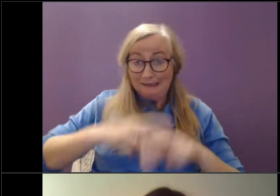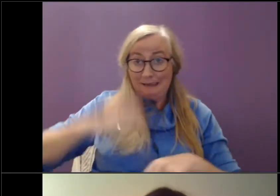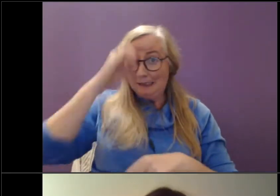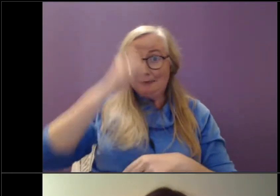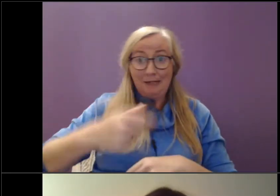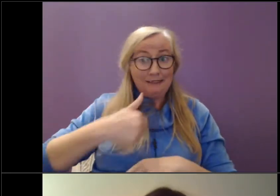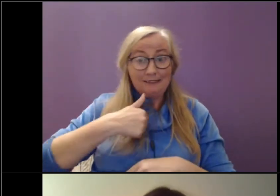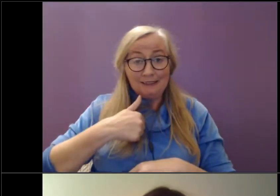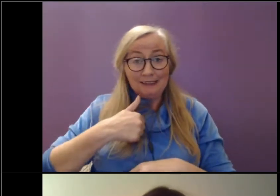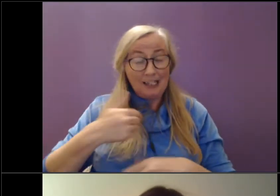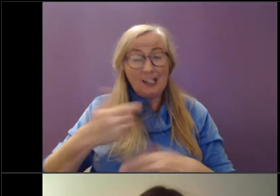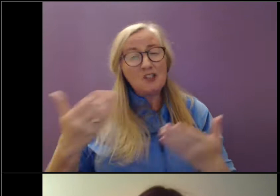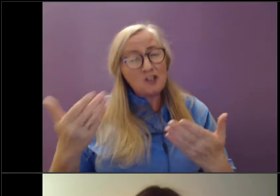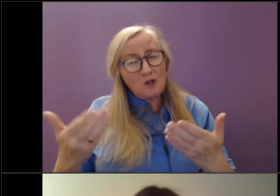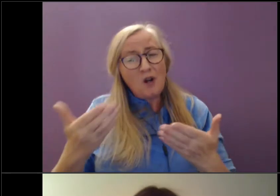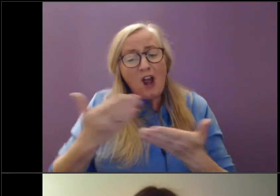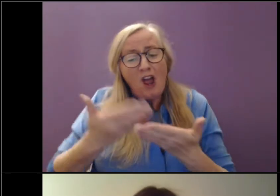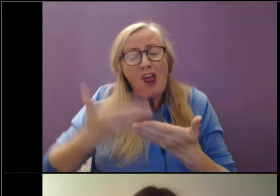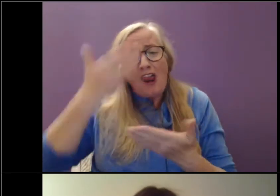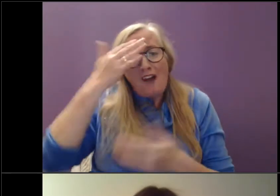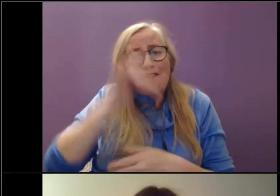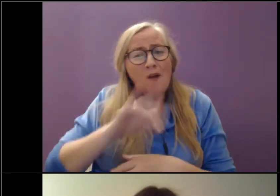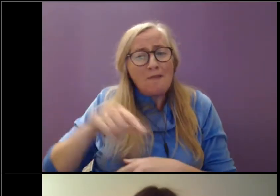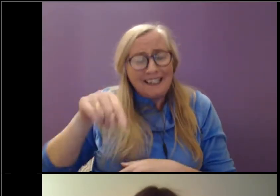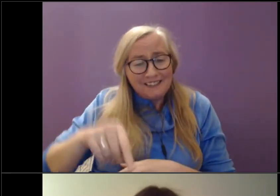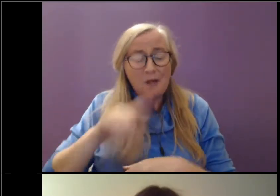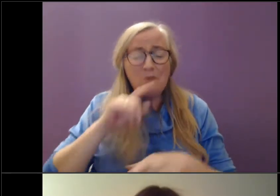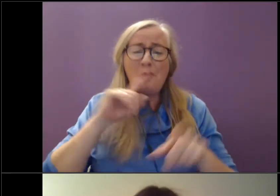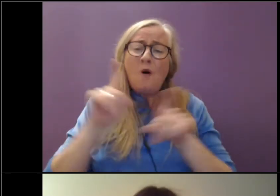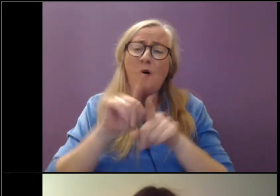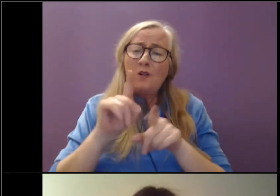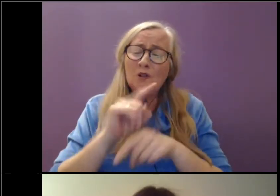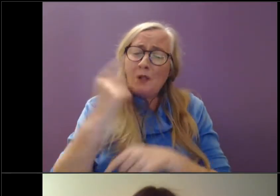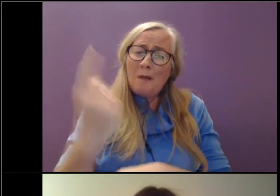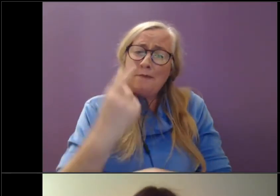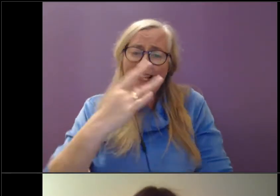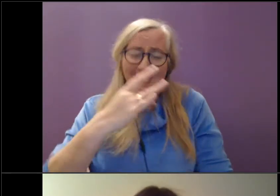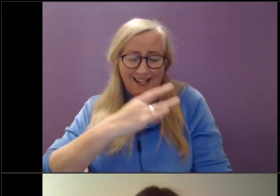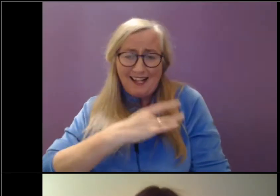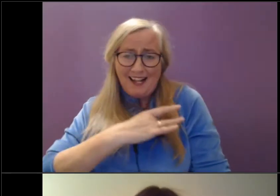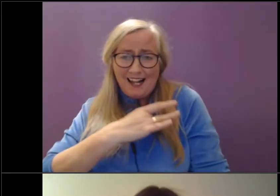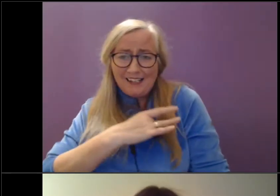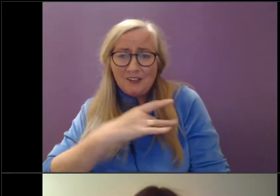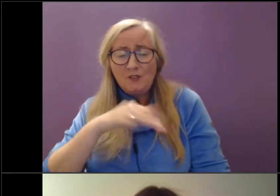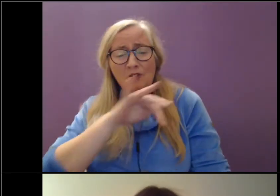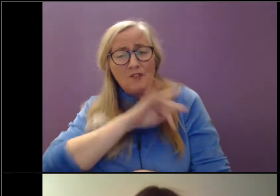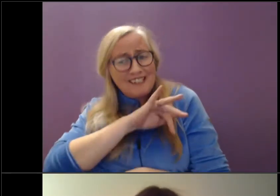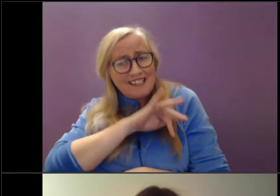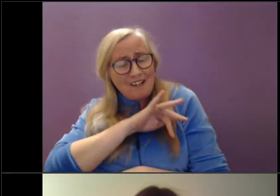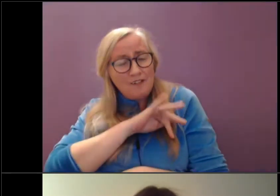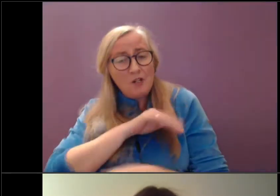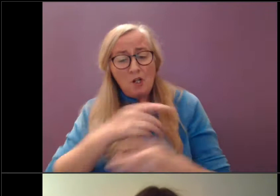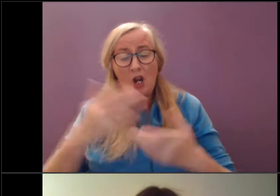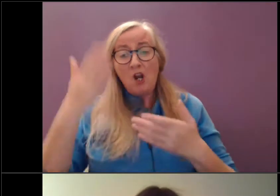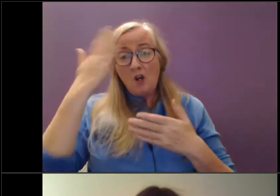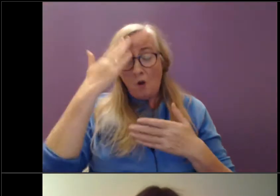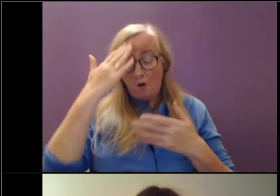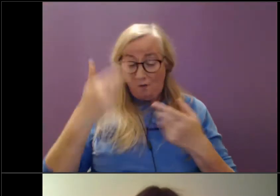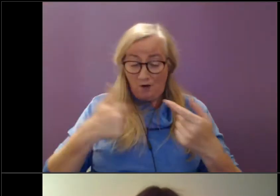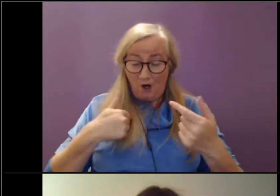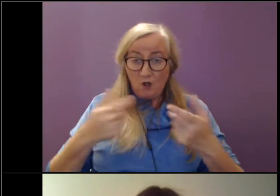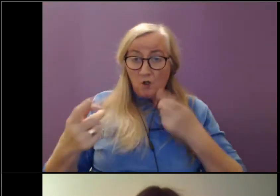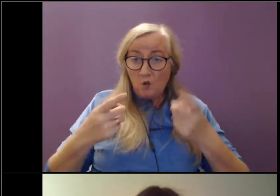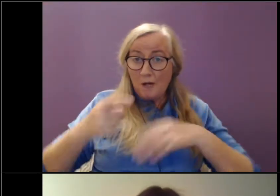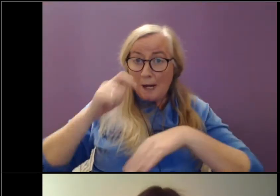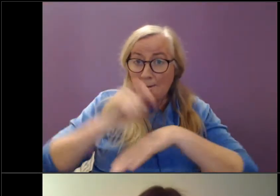them. So be kind would be my thing to yourselves, when you're doing your best and you've had to take on a